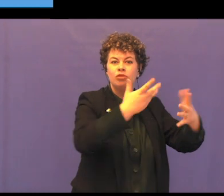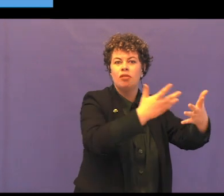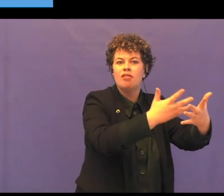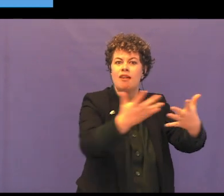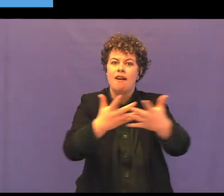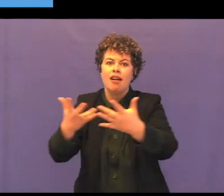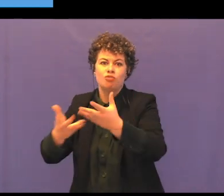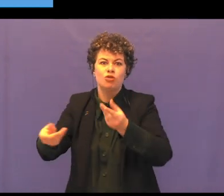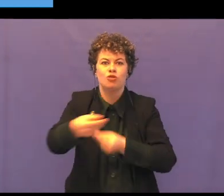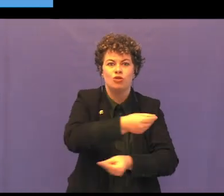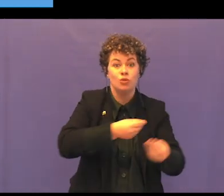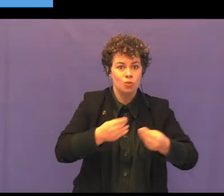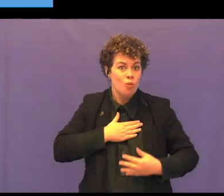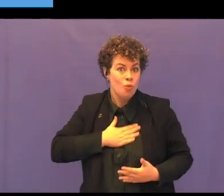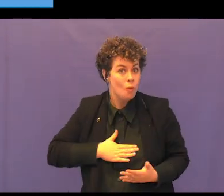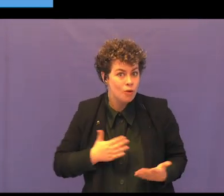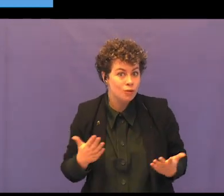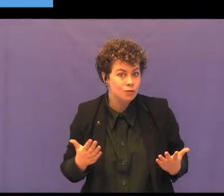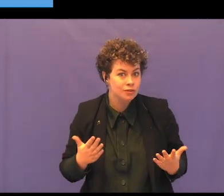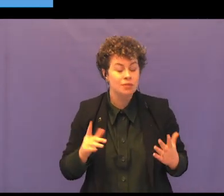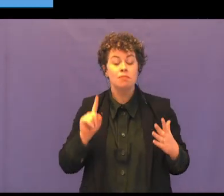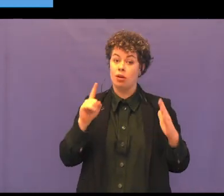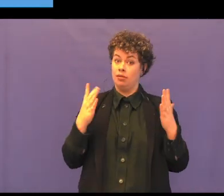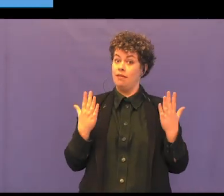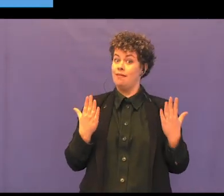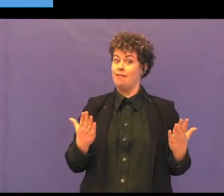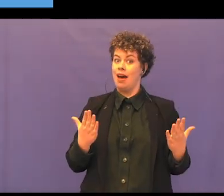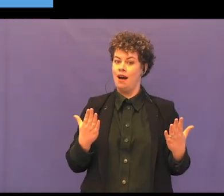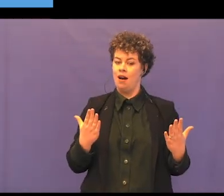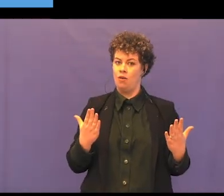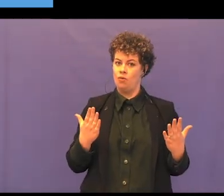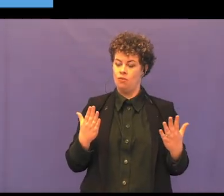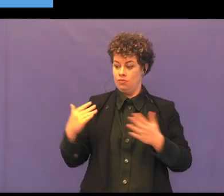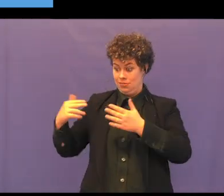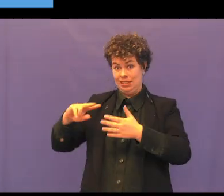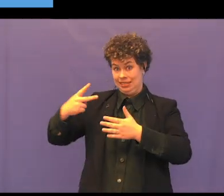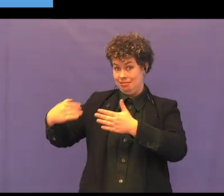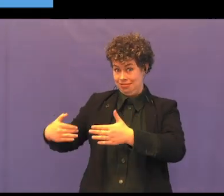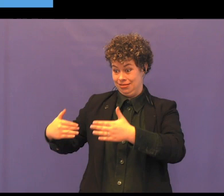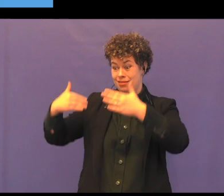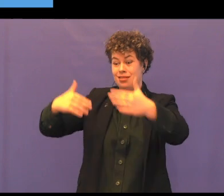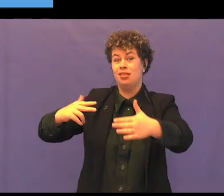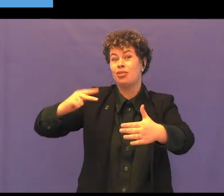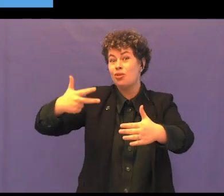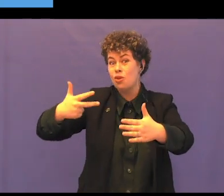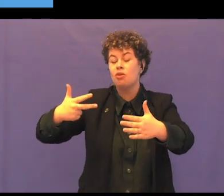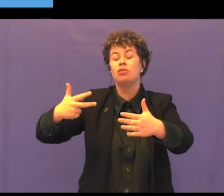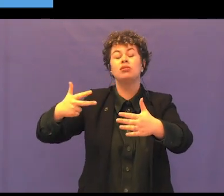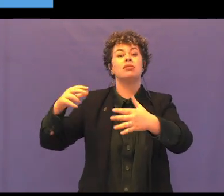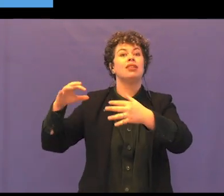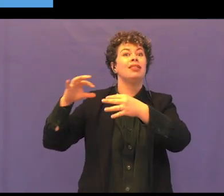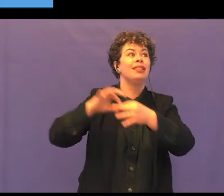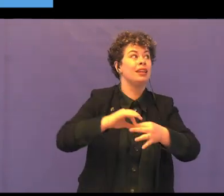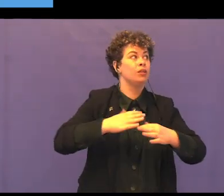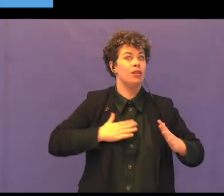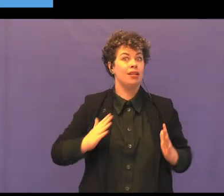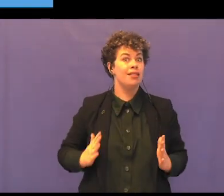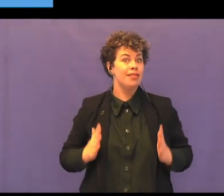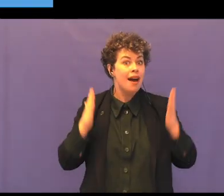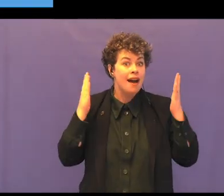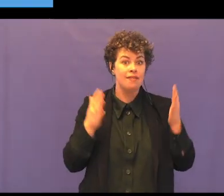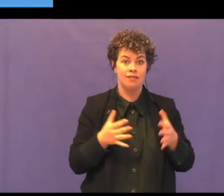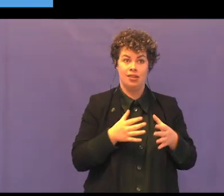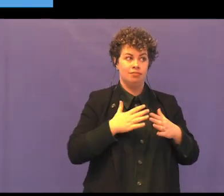of is the extent to which our lives are localized, spatialized, are lives that